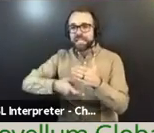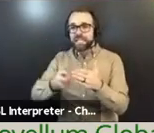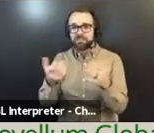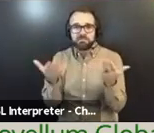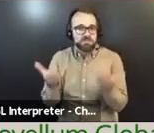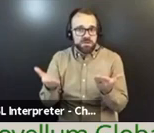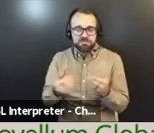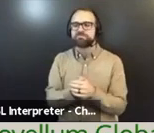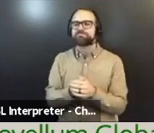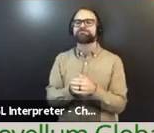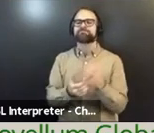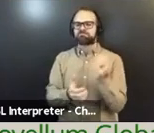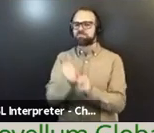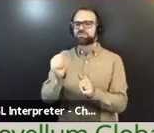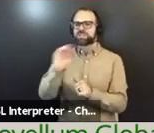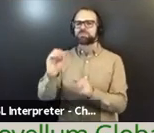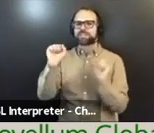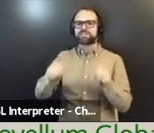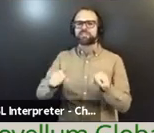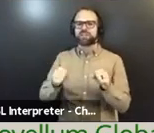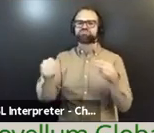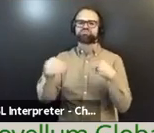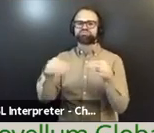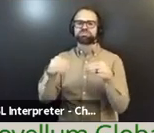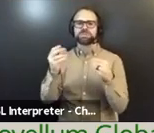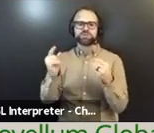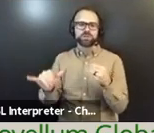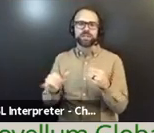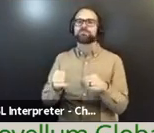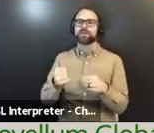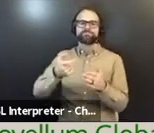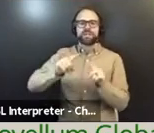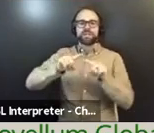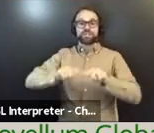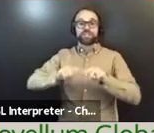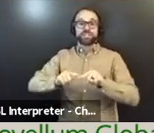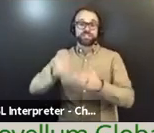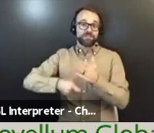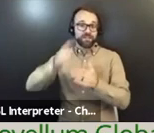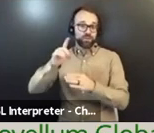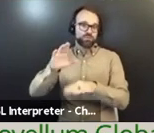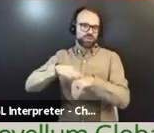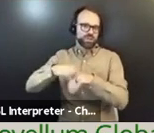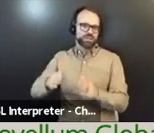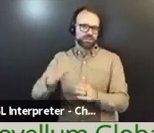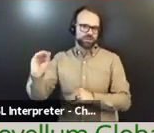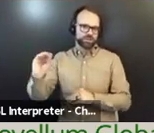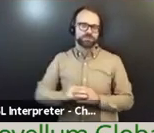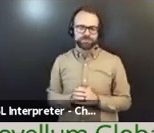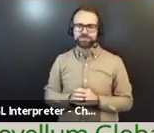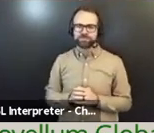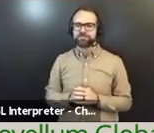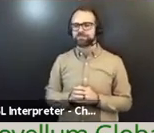of them are versatile enough to do that, but the best route is probably contingency fee with consulting firms. Any questions on